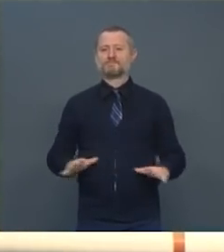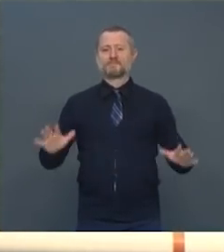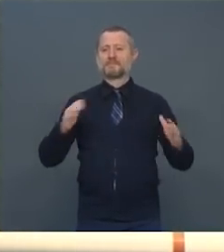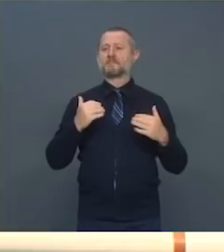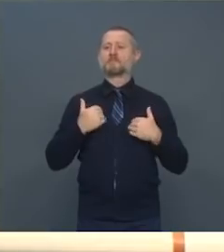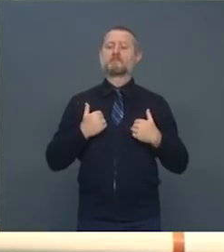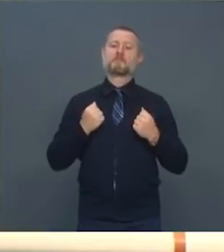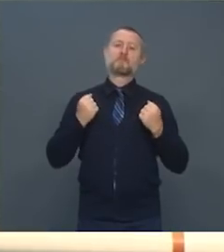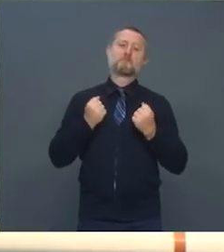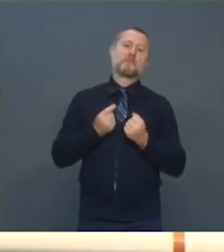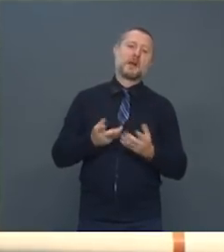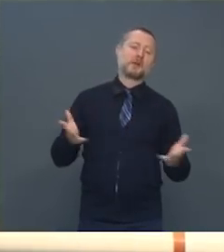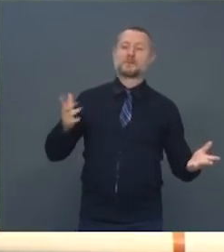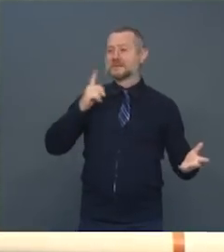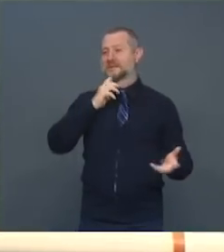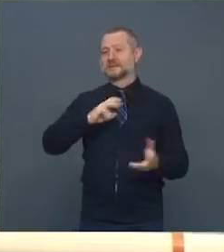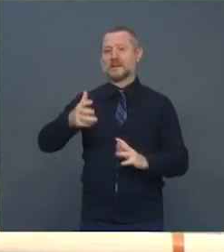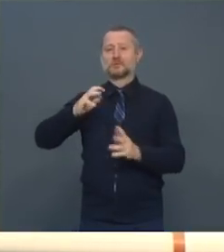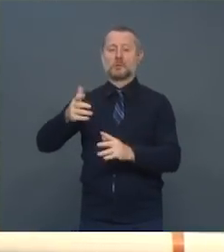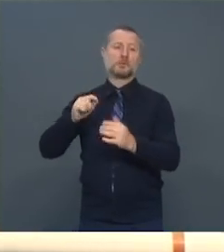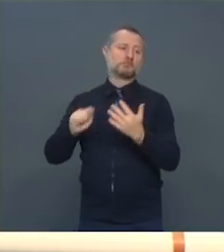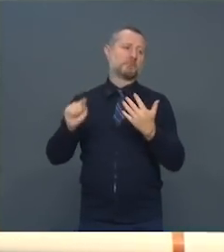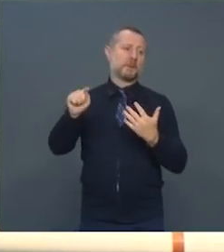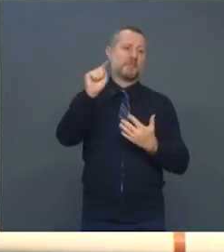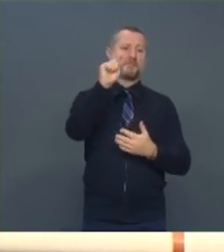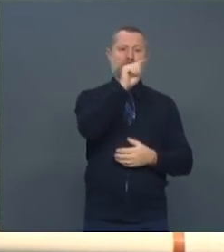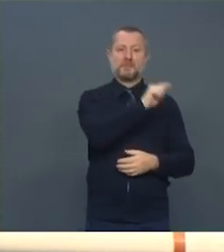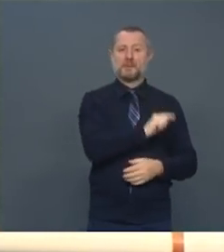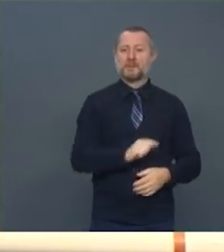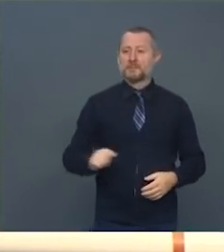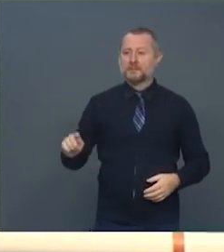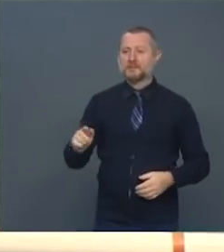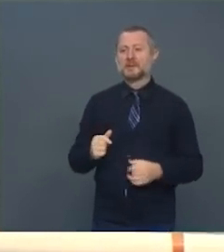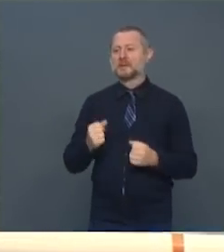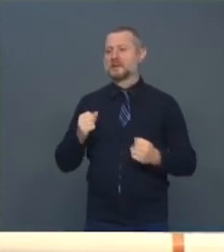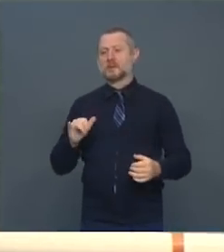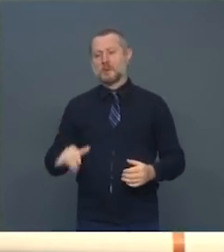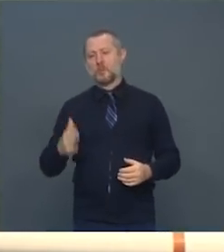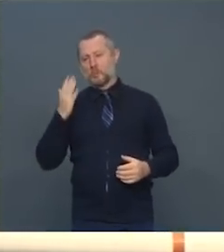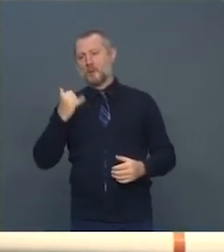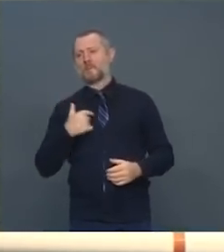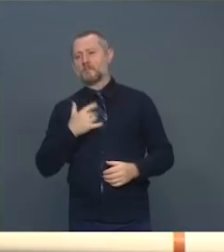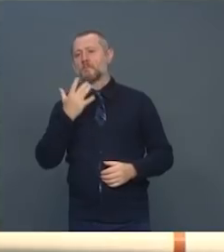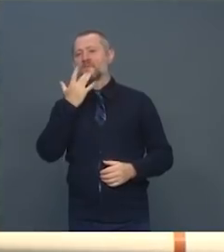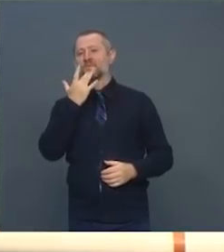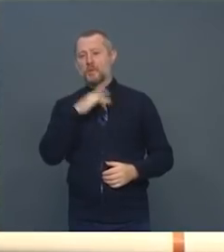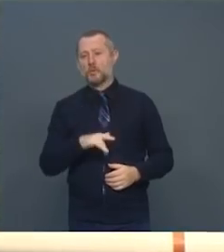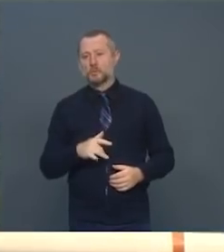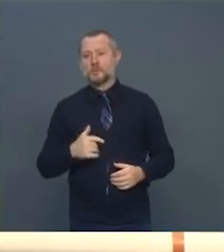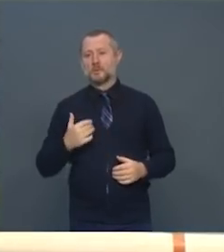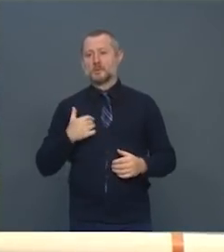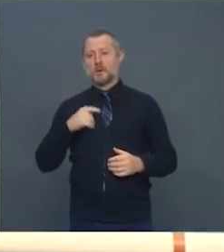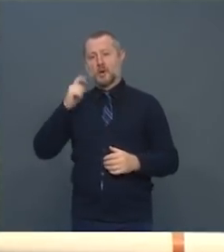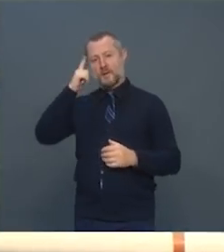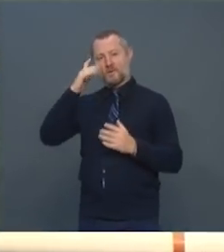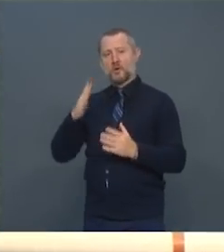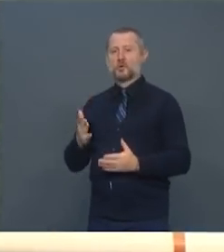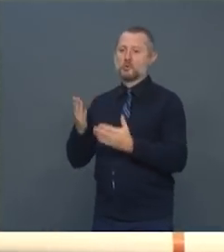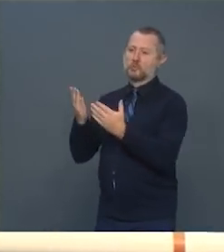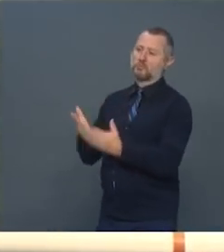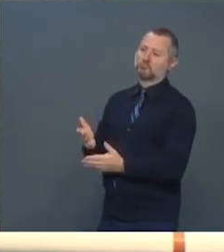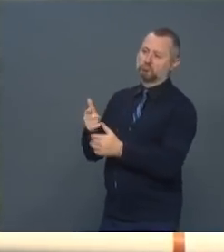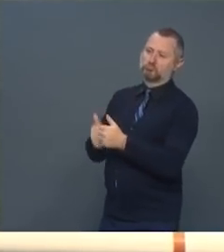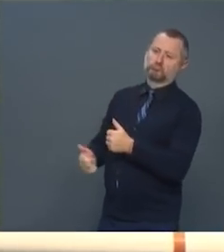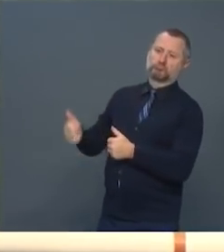at the same time. And in my view, that is why we are fortunate to have, as the chief executive of this state, Andrew